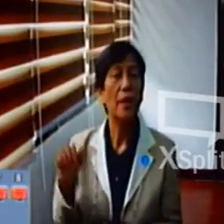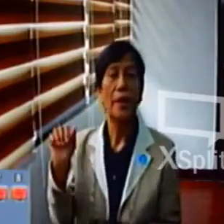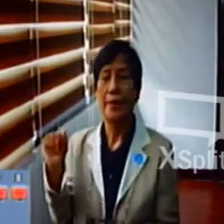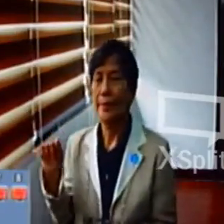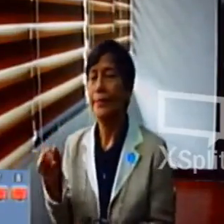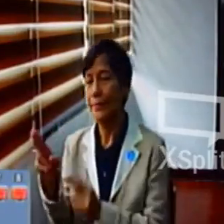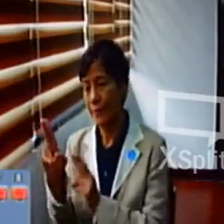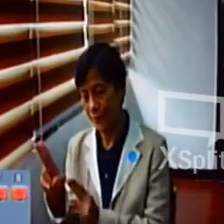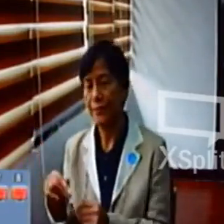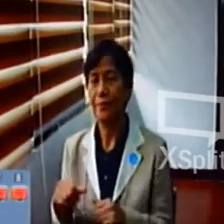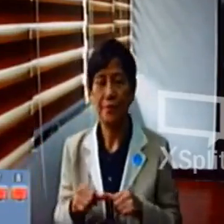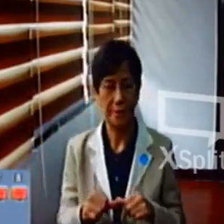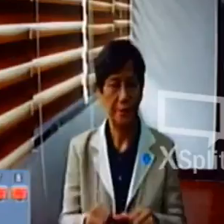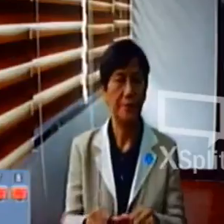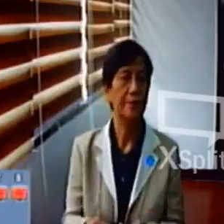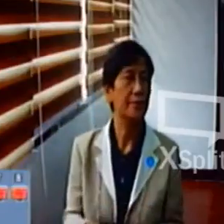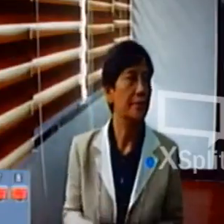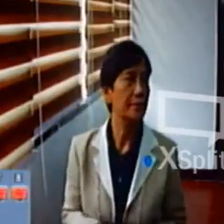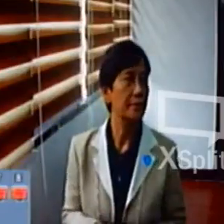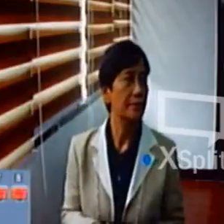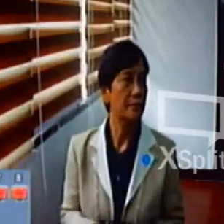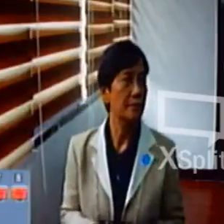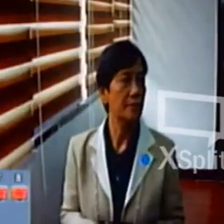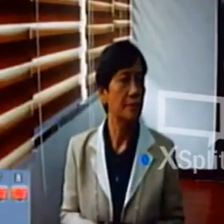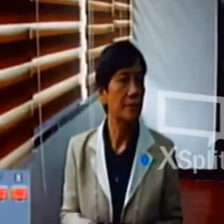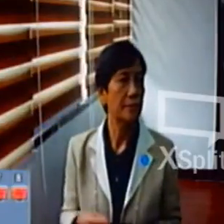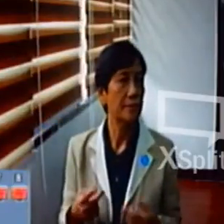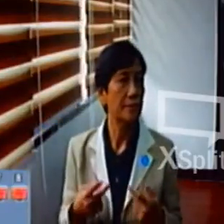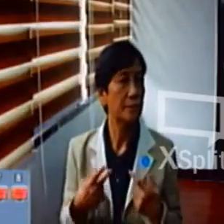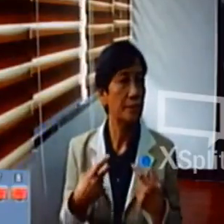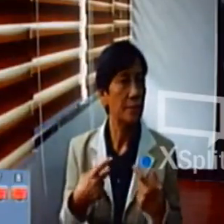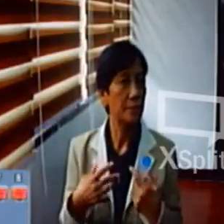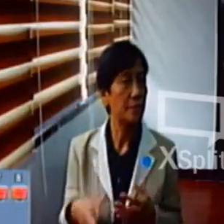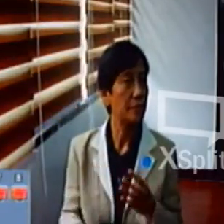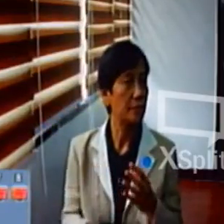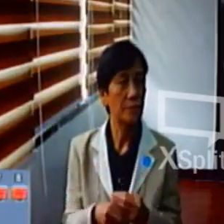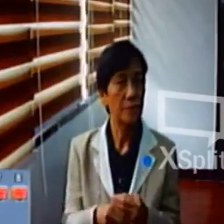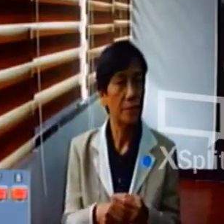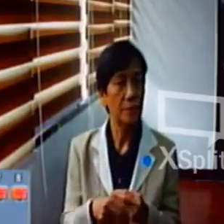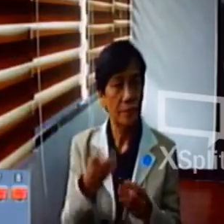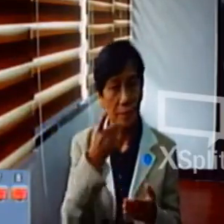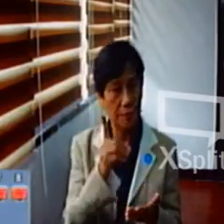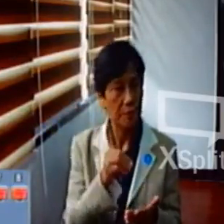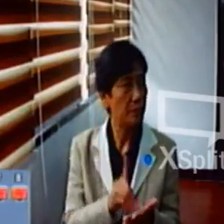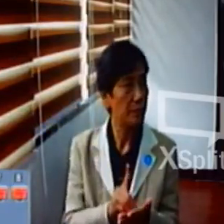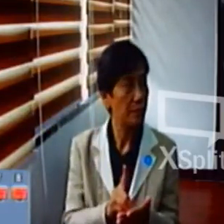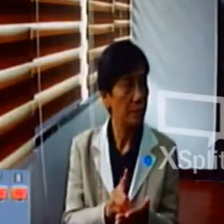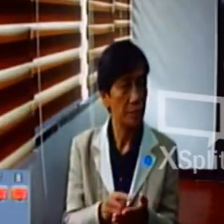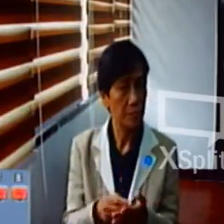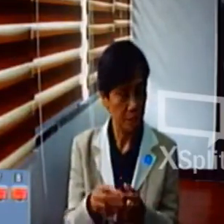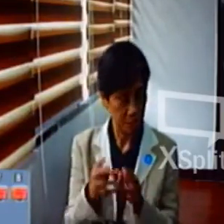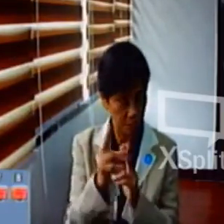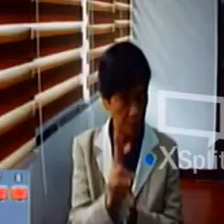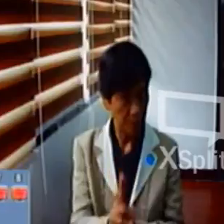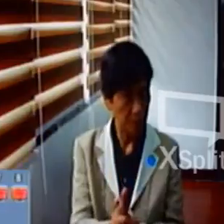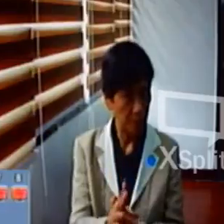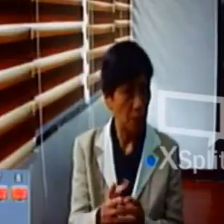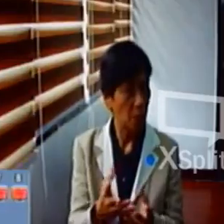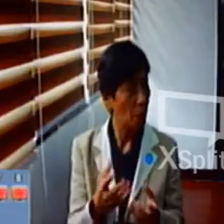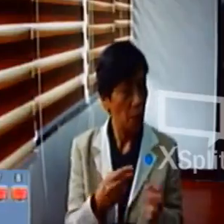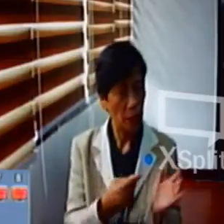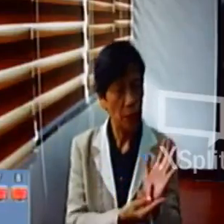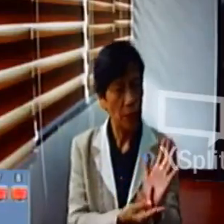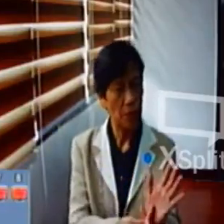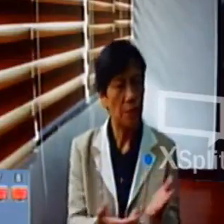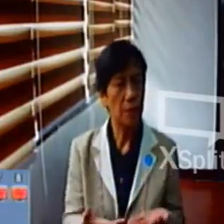All right, proceed, Counsel. We have additional documents, though, Your Honor, that we would like to present